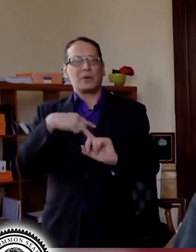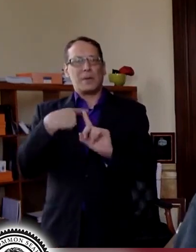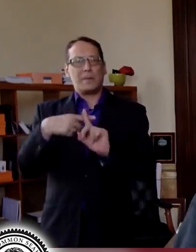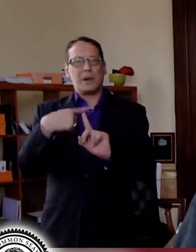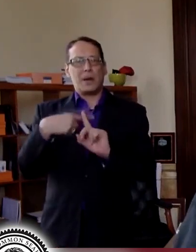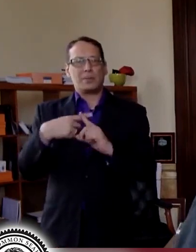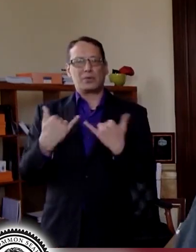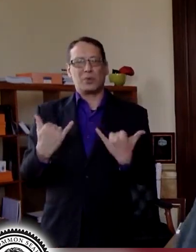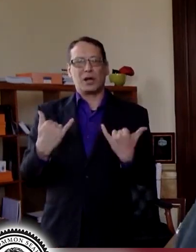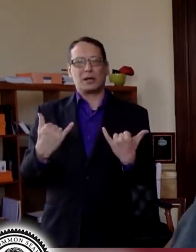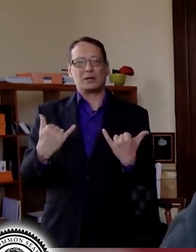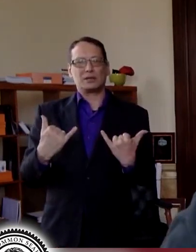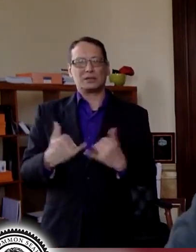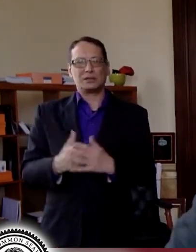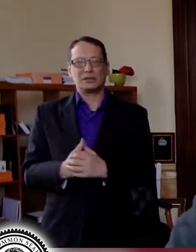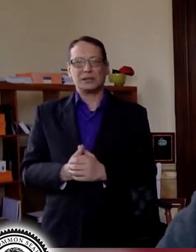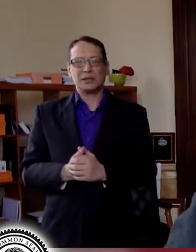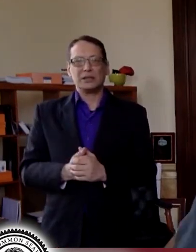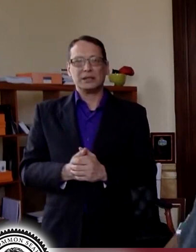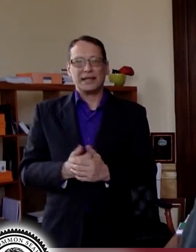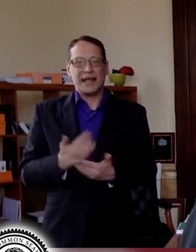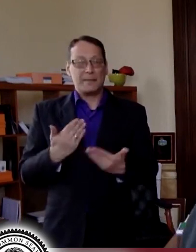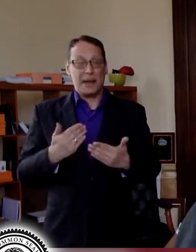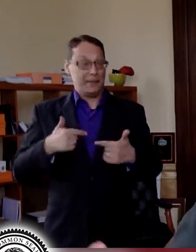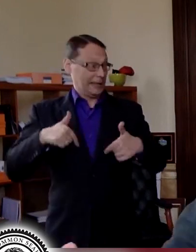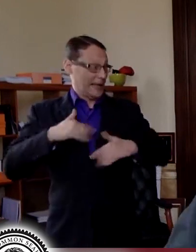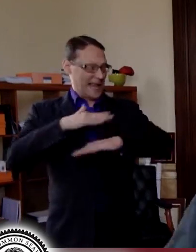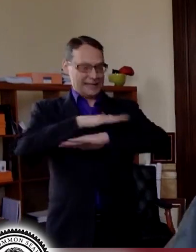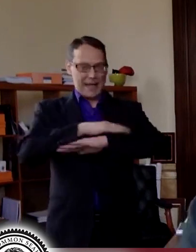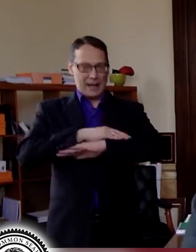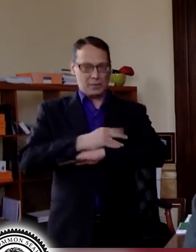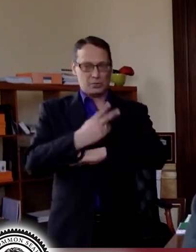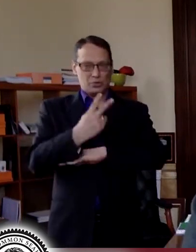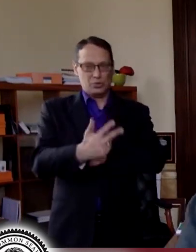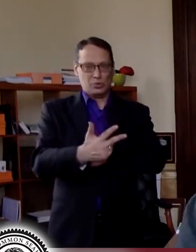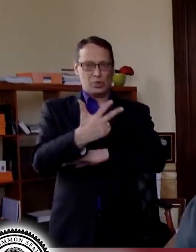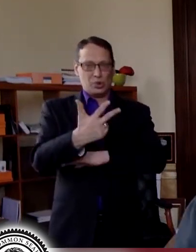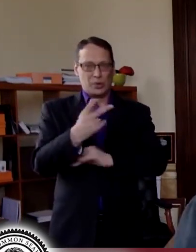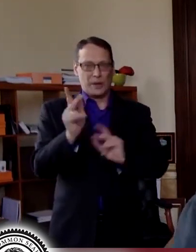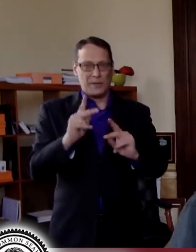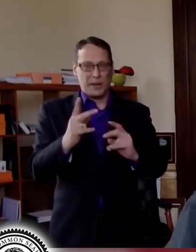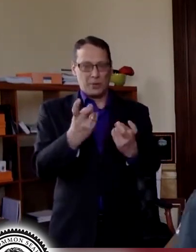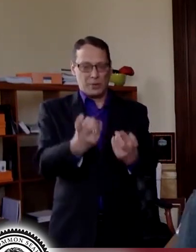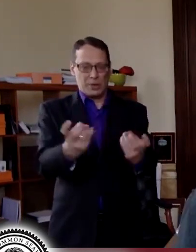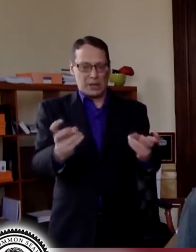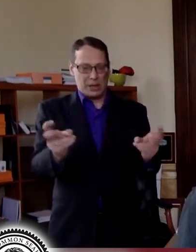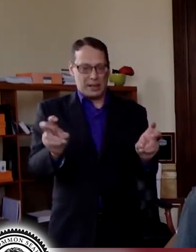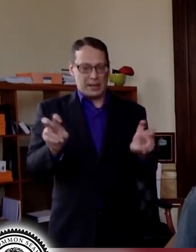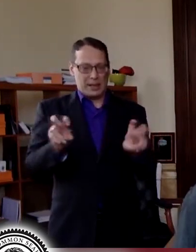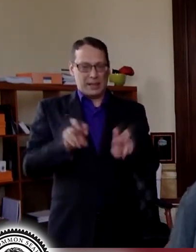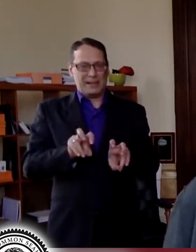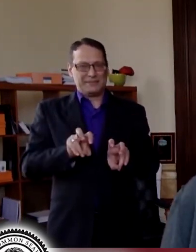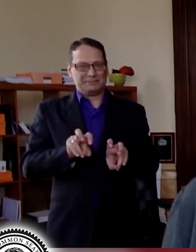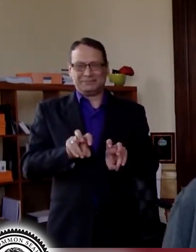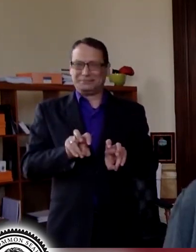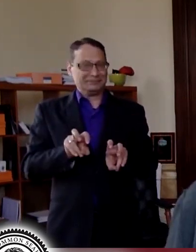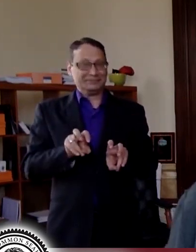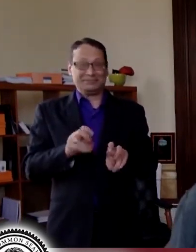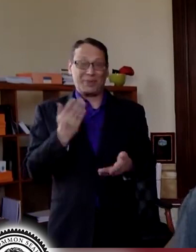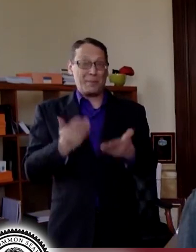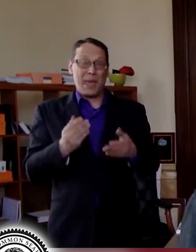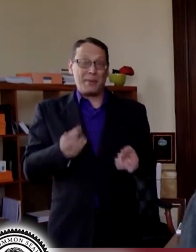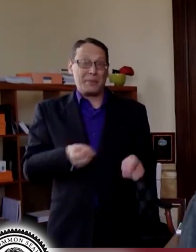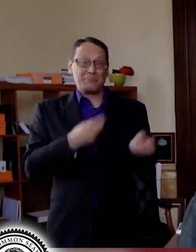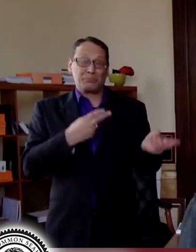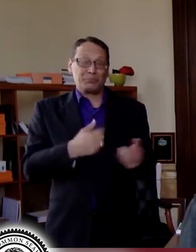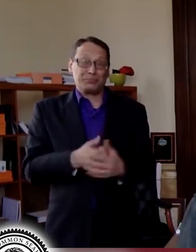popular now, where you got maybe a table like this one, you got 2 or 3 people with their laptops working at the same table. That might not be like